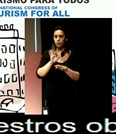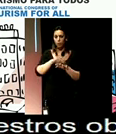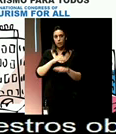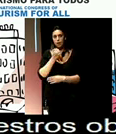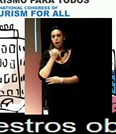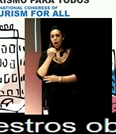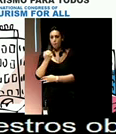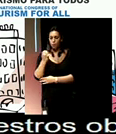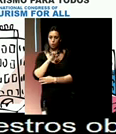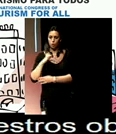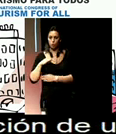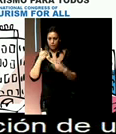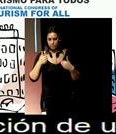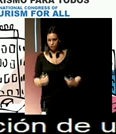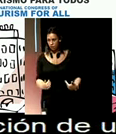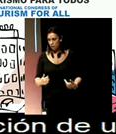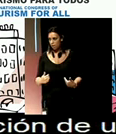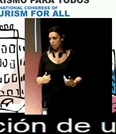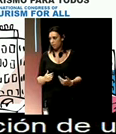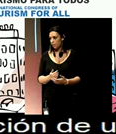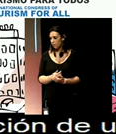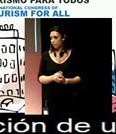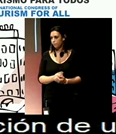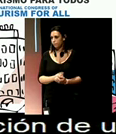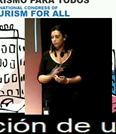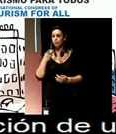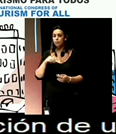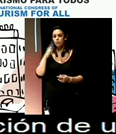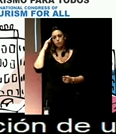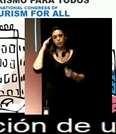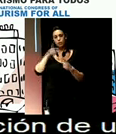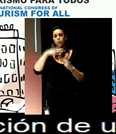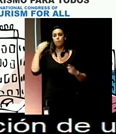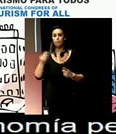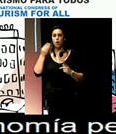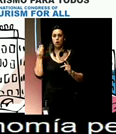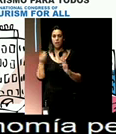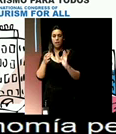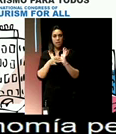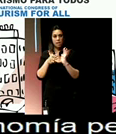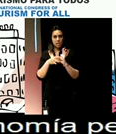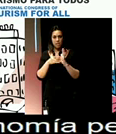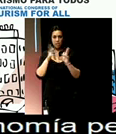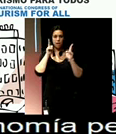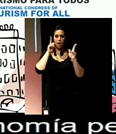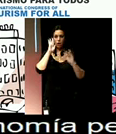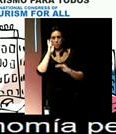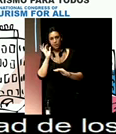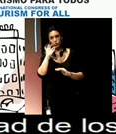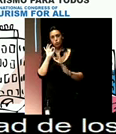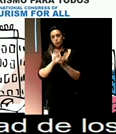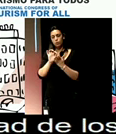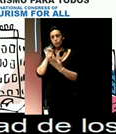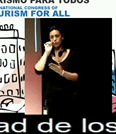creation of a support service in personal autonomy to the traveler, improve the quality of accommodations and tourist